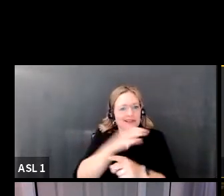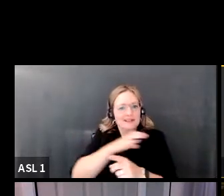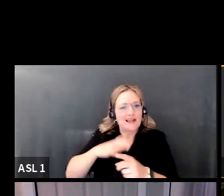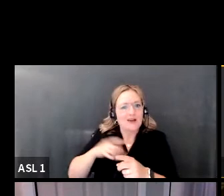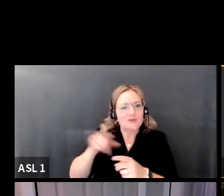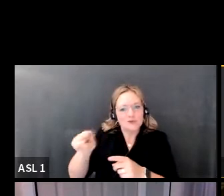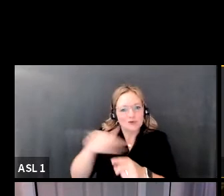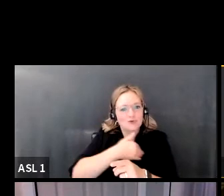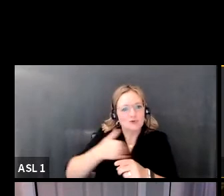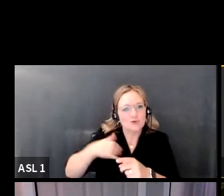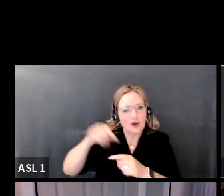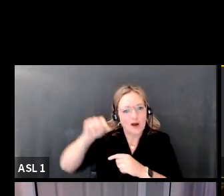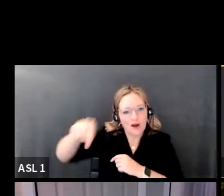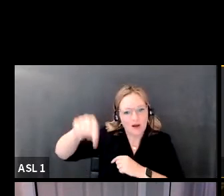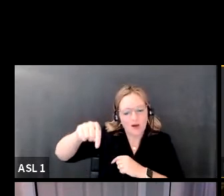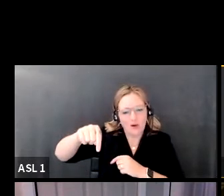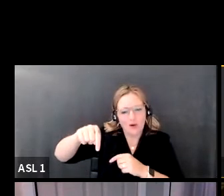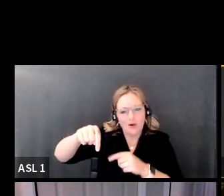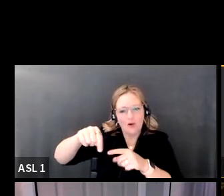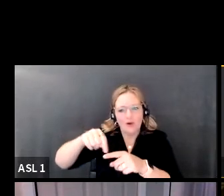be a smoother transition